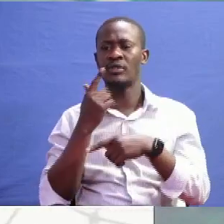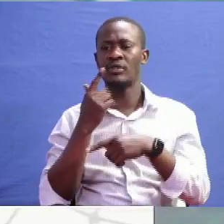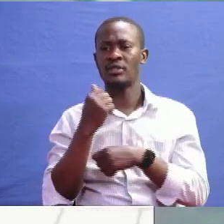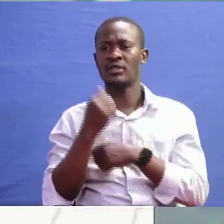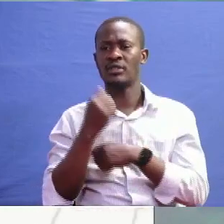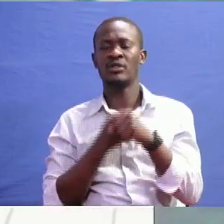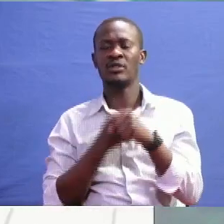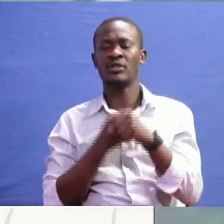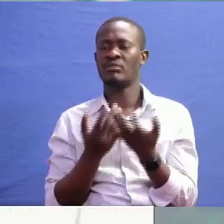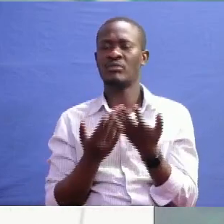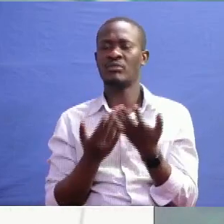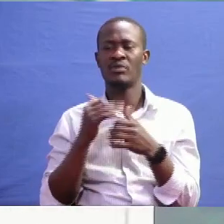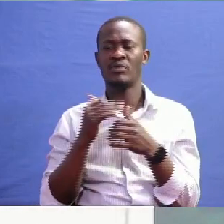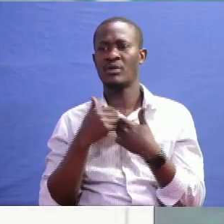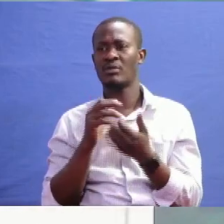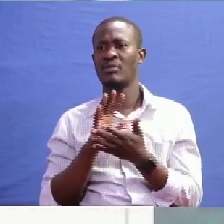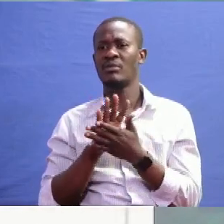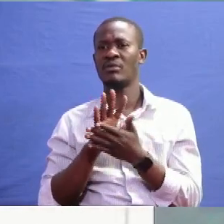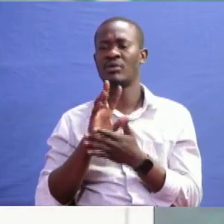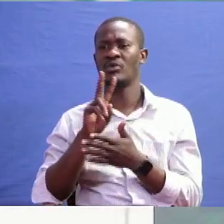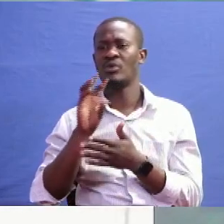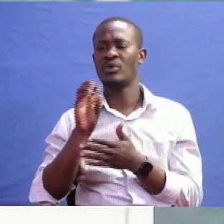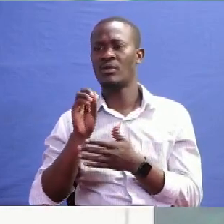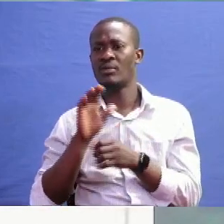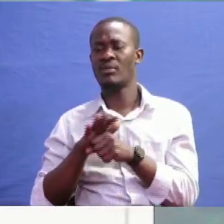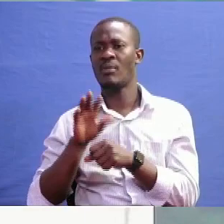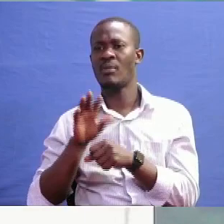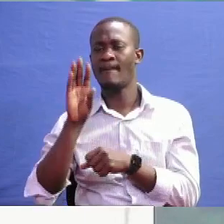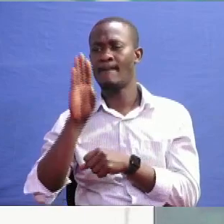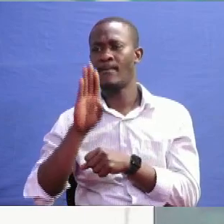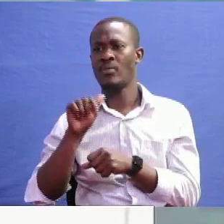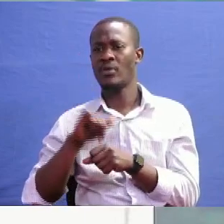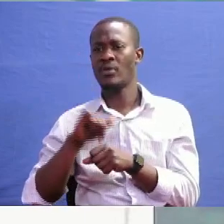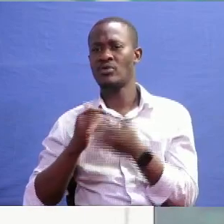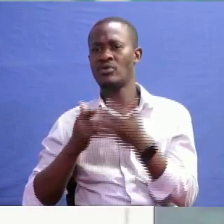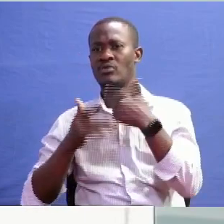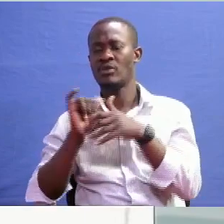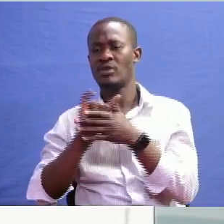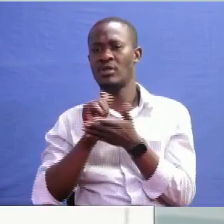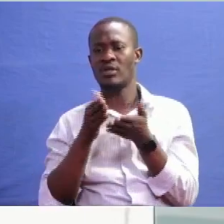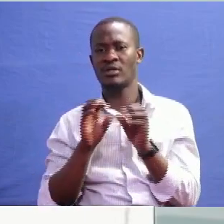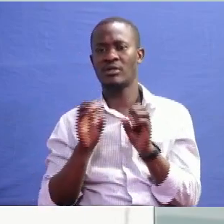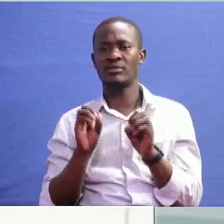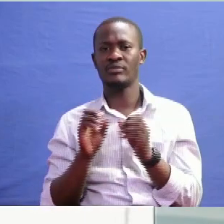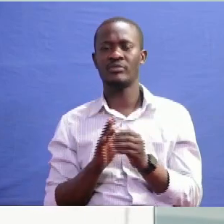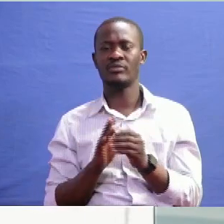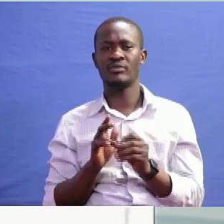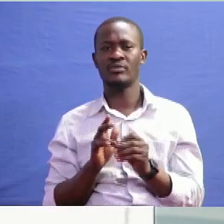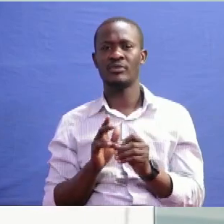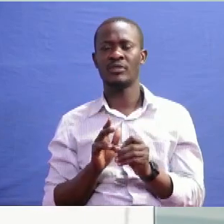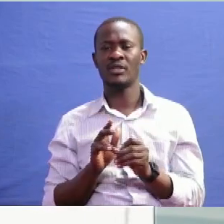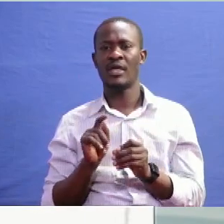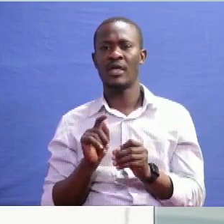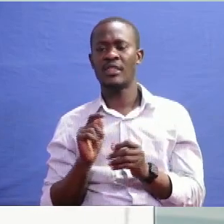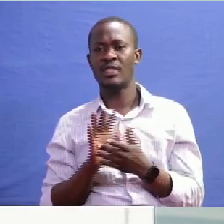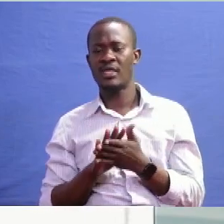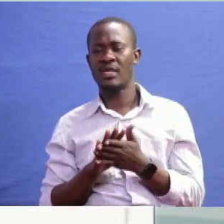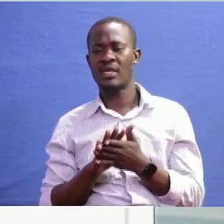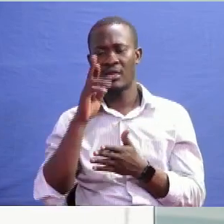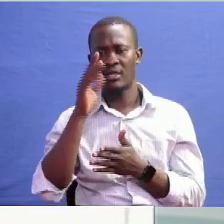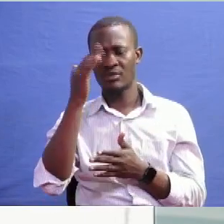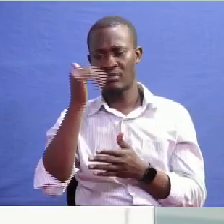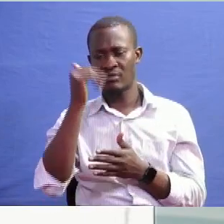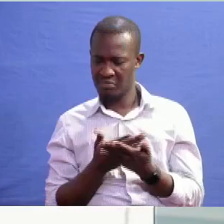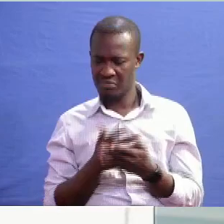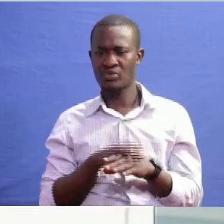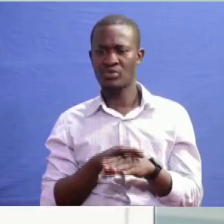get another 20 more billion to universities that was not there. Okay. Yeah. Well, the intention of this might be good. Of